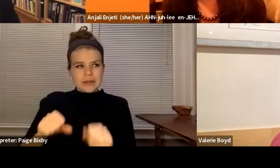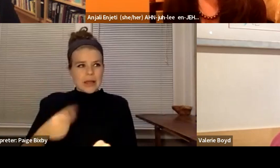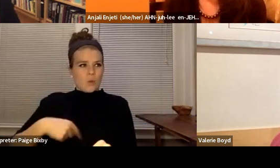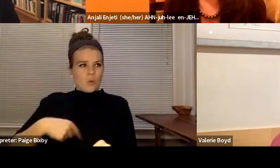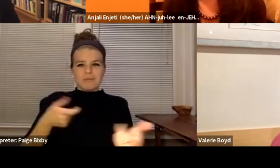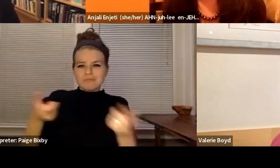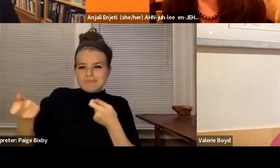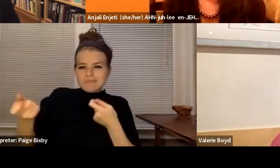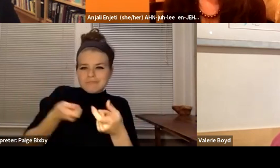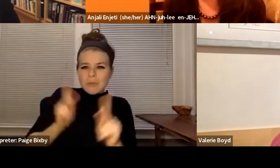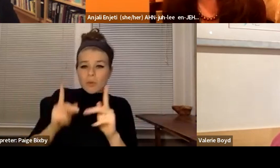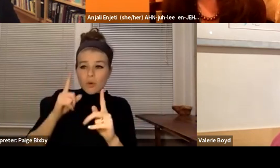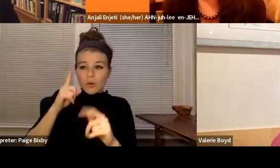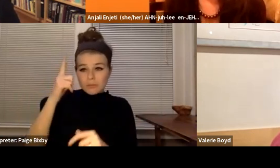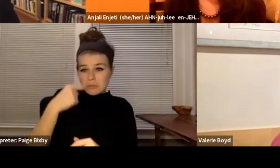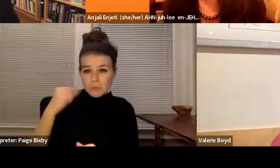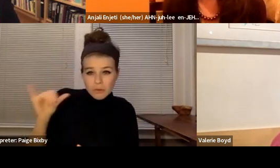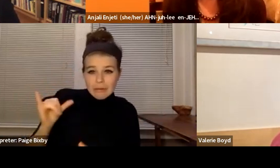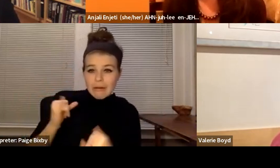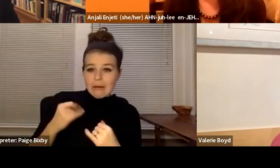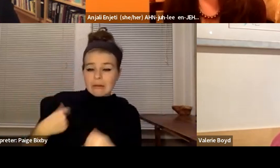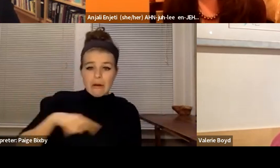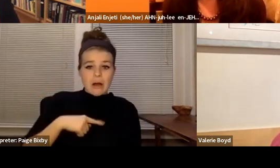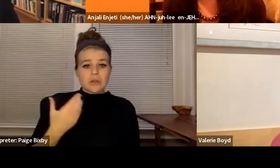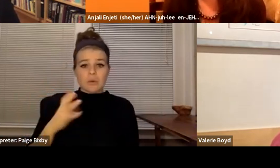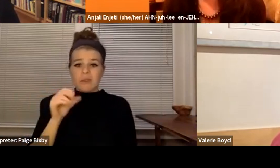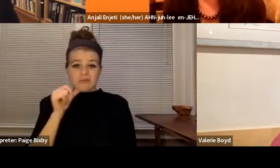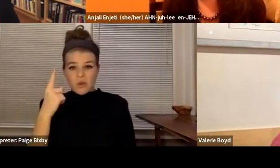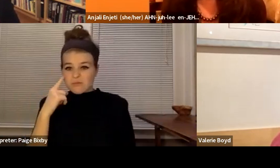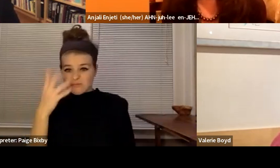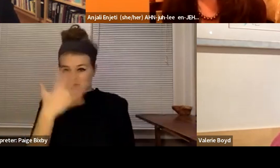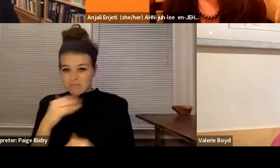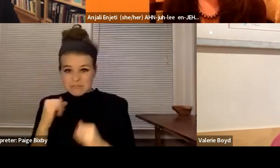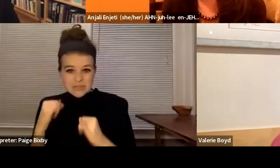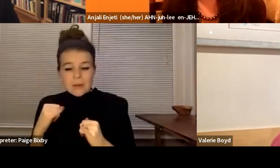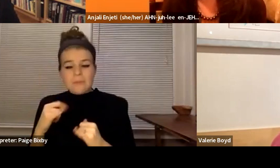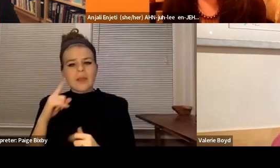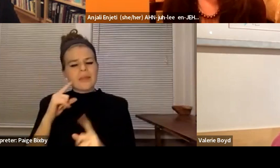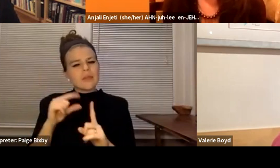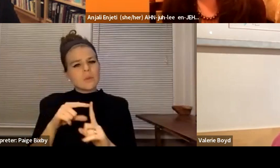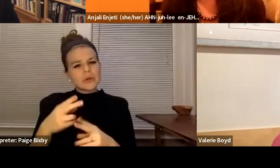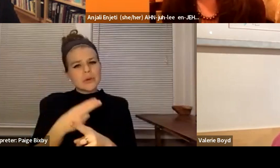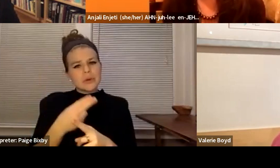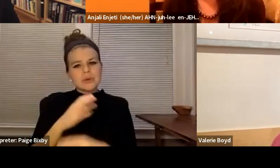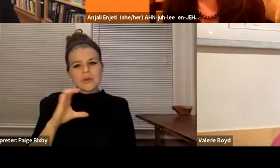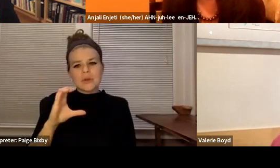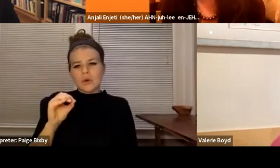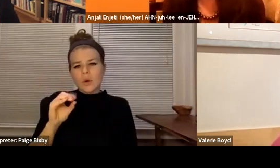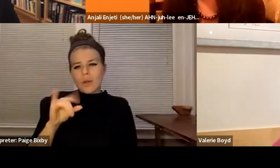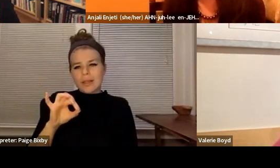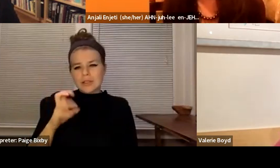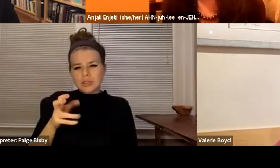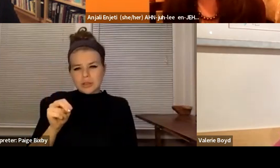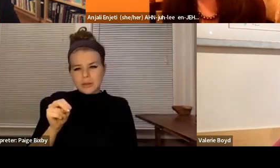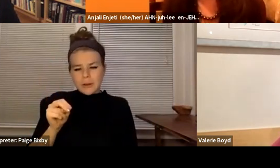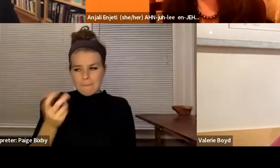who look like us, who don't look like us, who, you know, have different experiences? How do we, I think the word you used at some point was coalition. And how